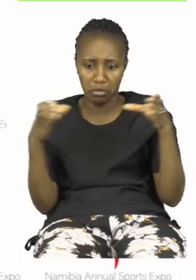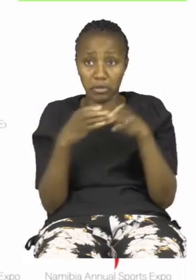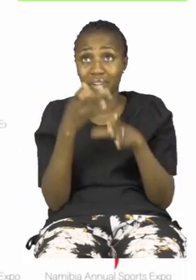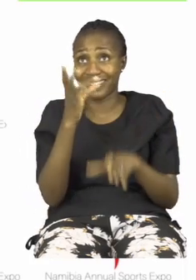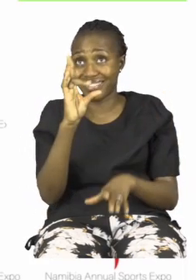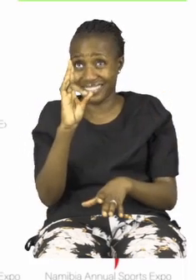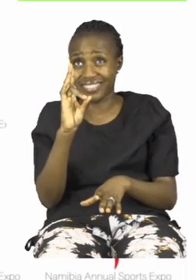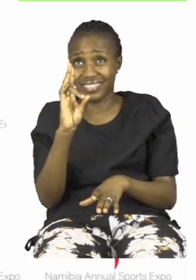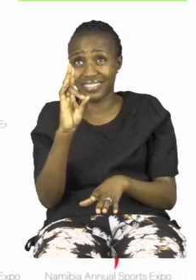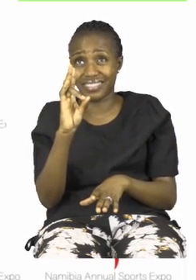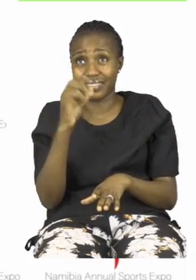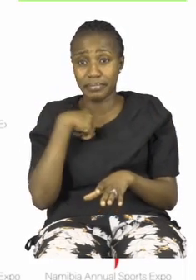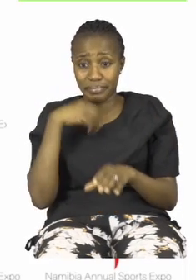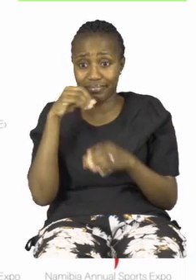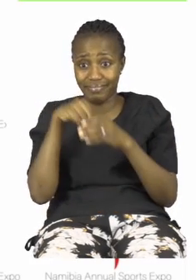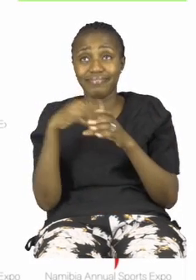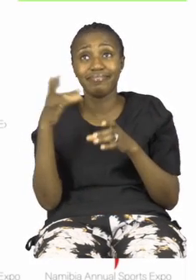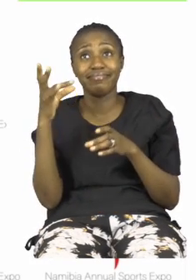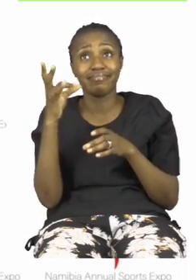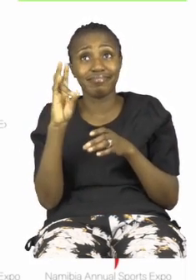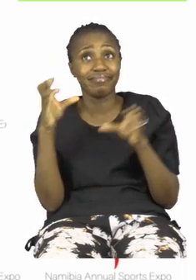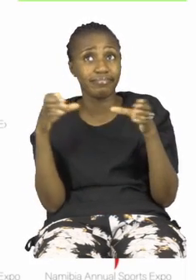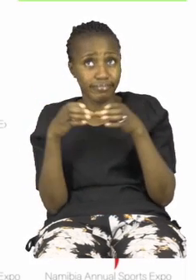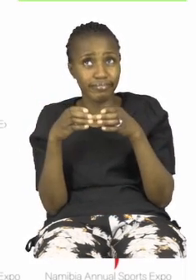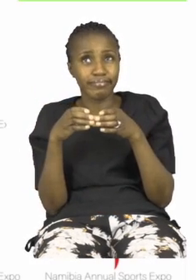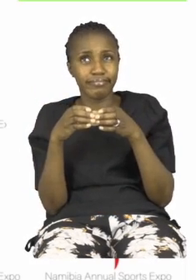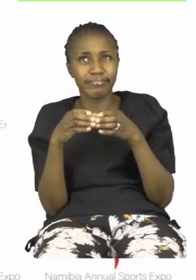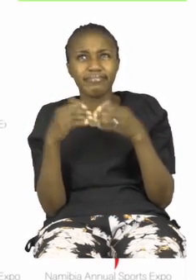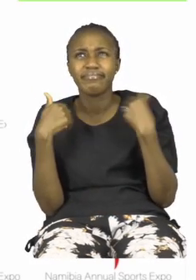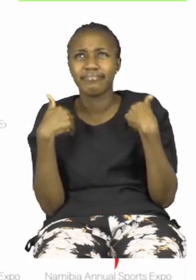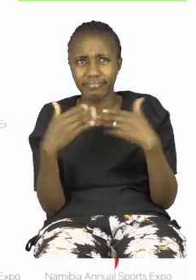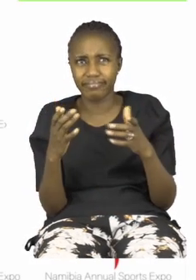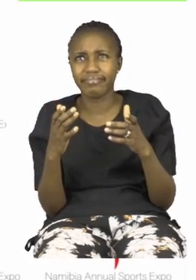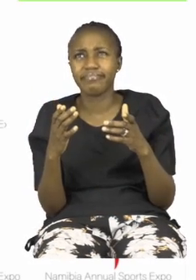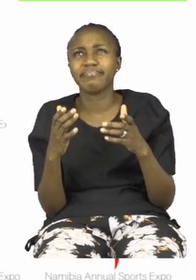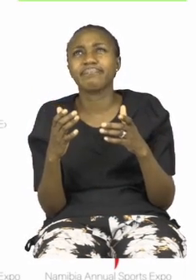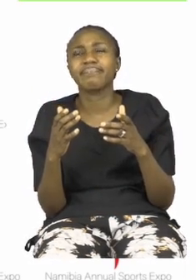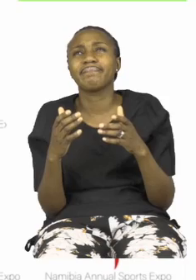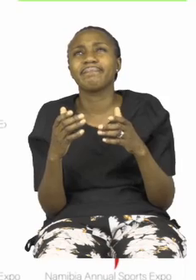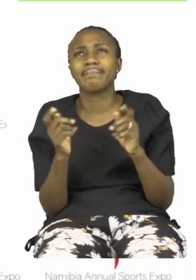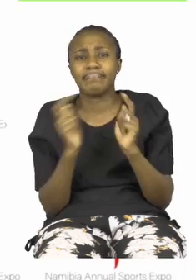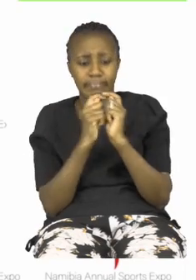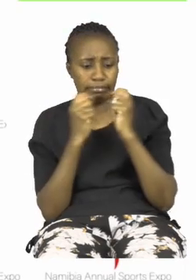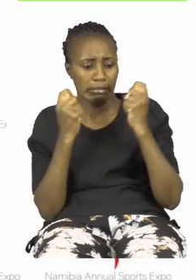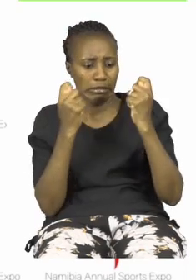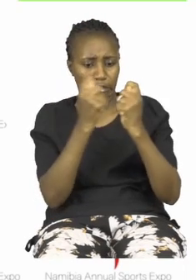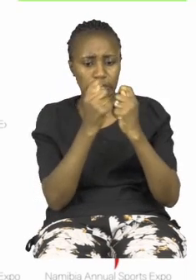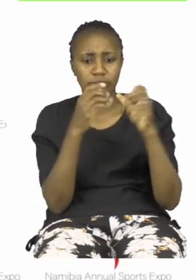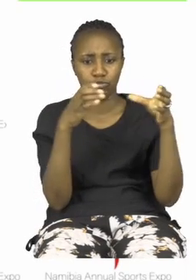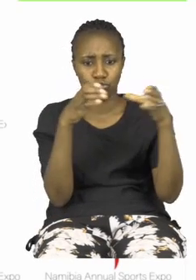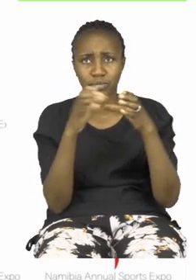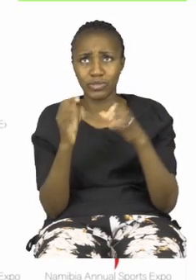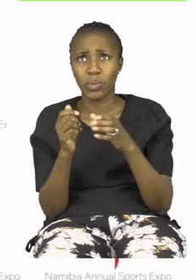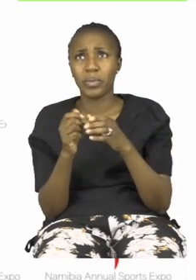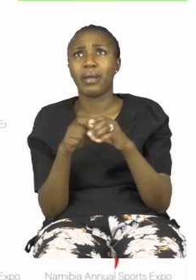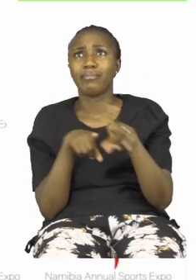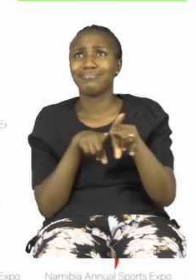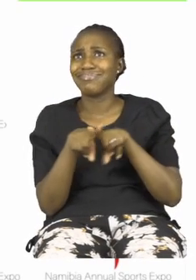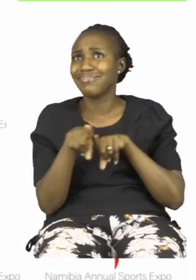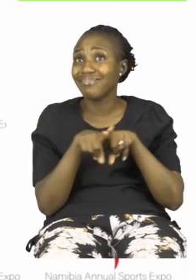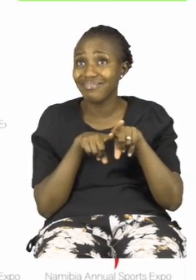there, that we started playing in terms of team structures and competitions and things like